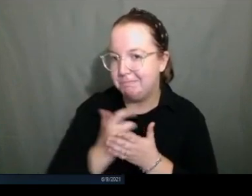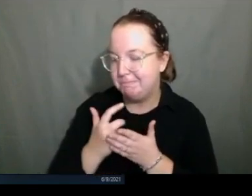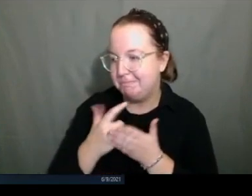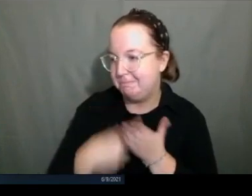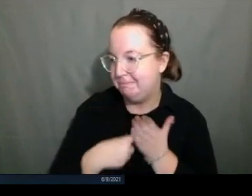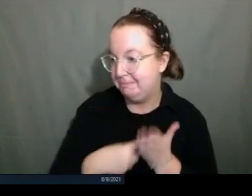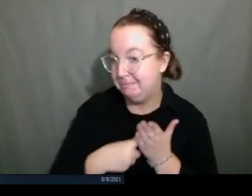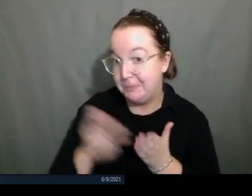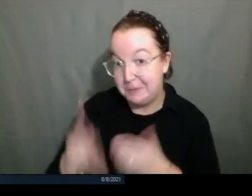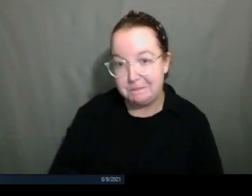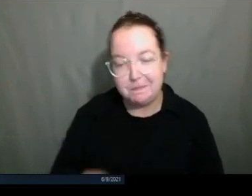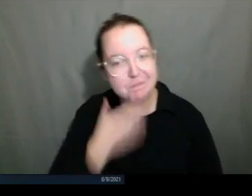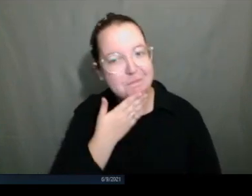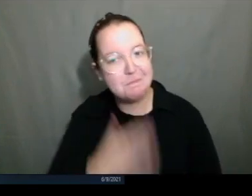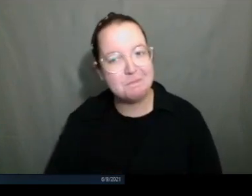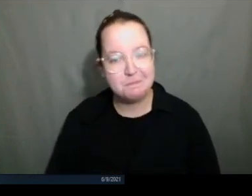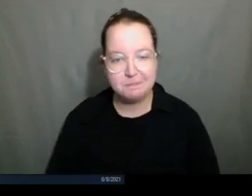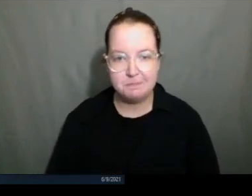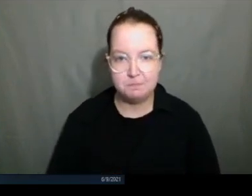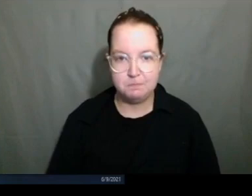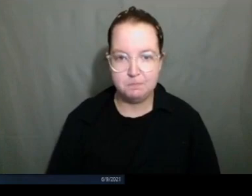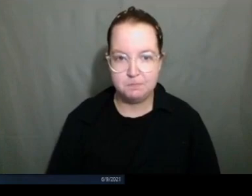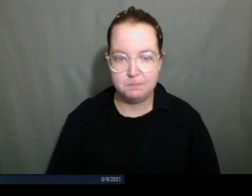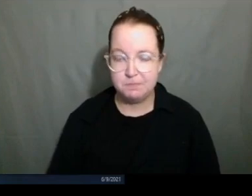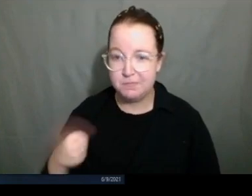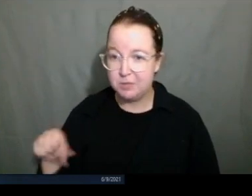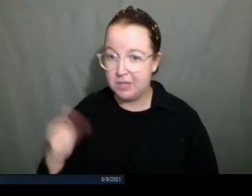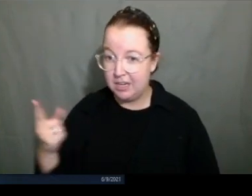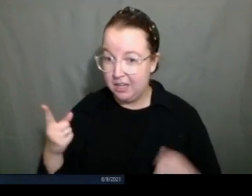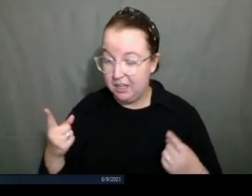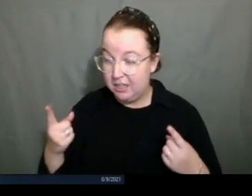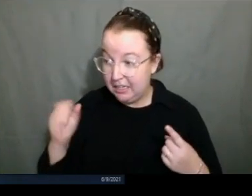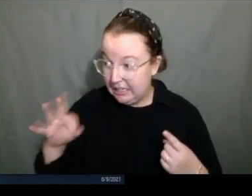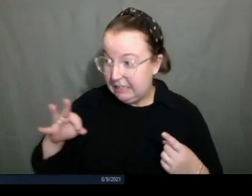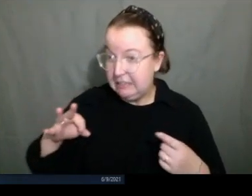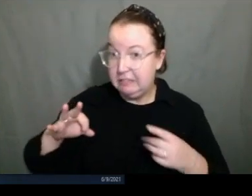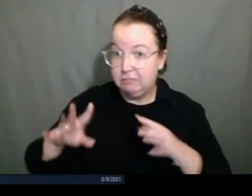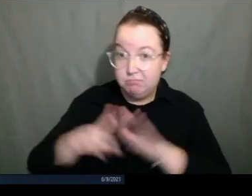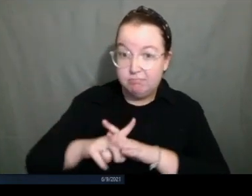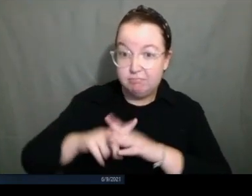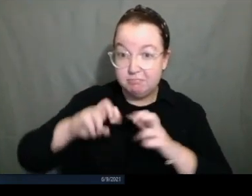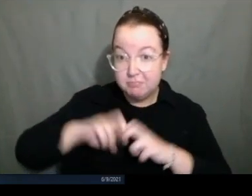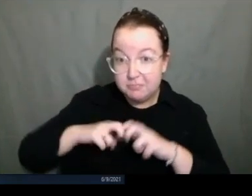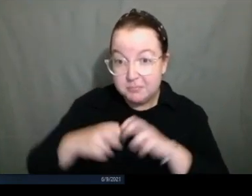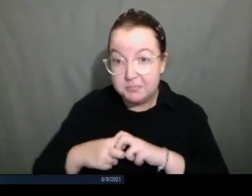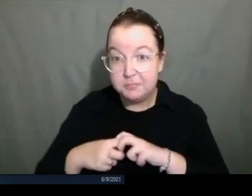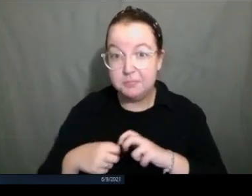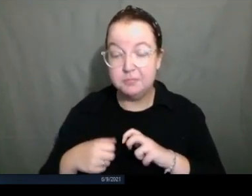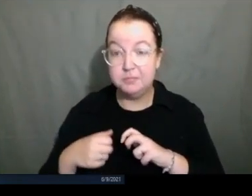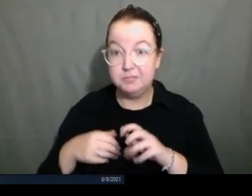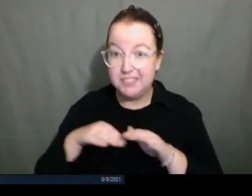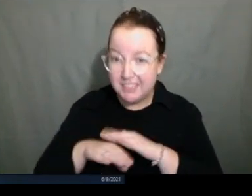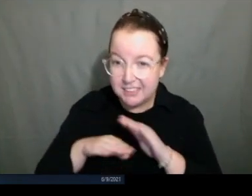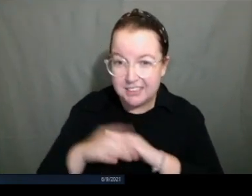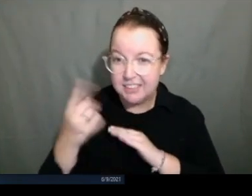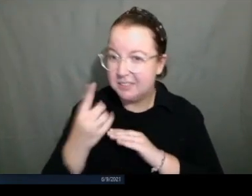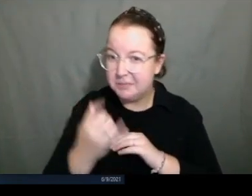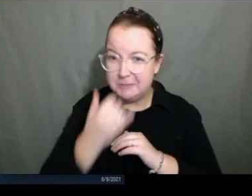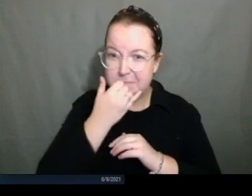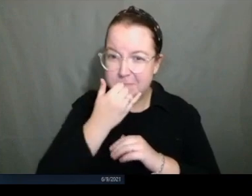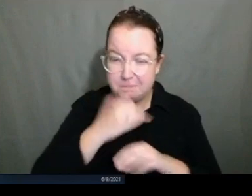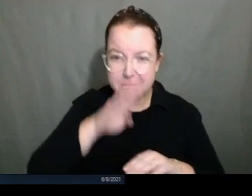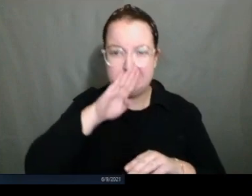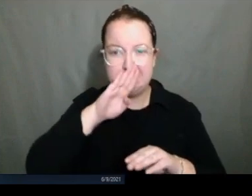answer on that. Thank you. Yep. If anyone else has any issues with, having access to